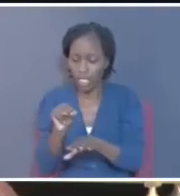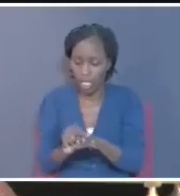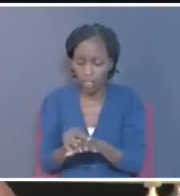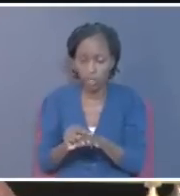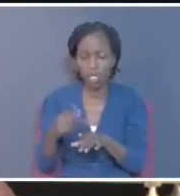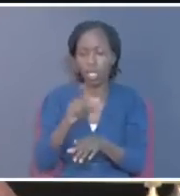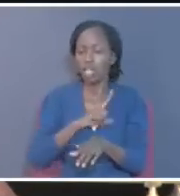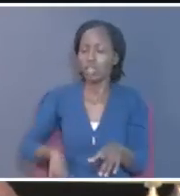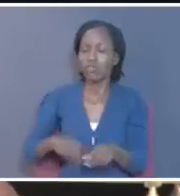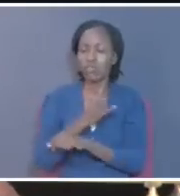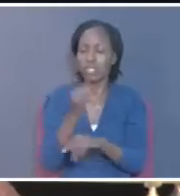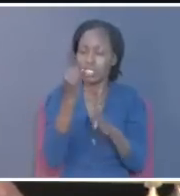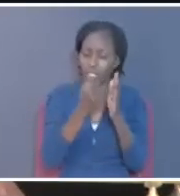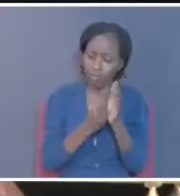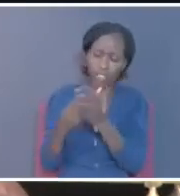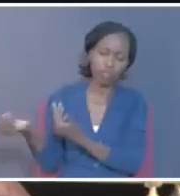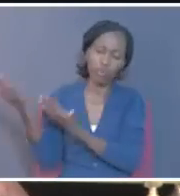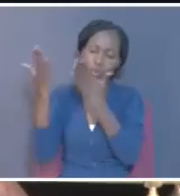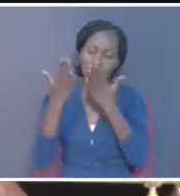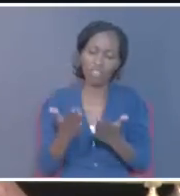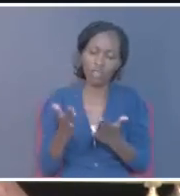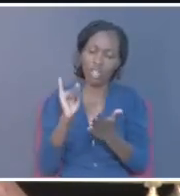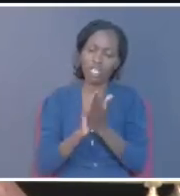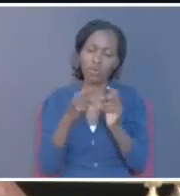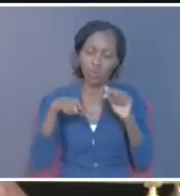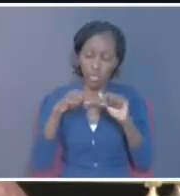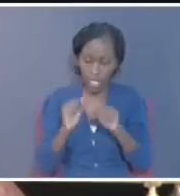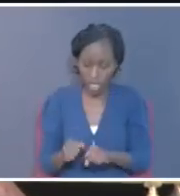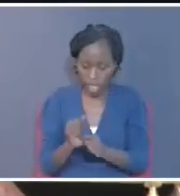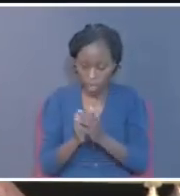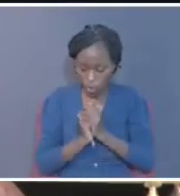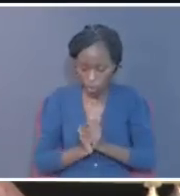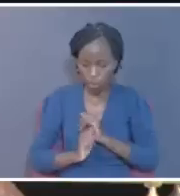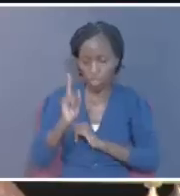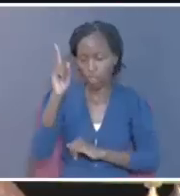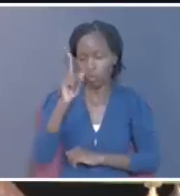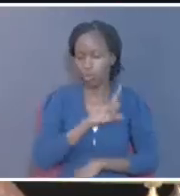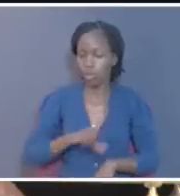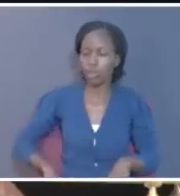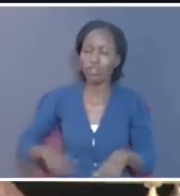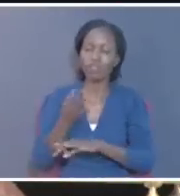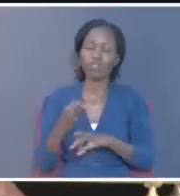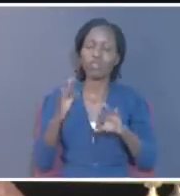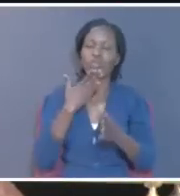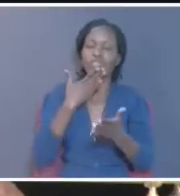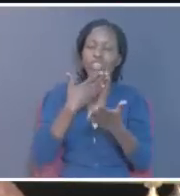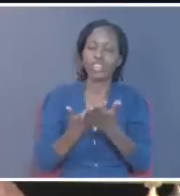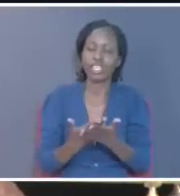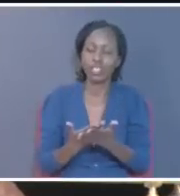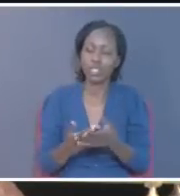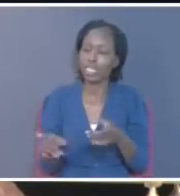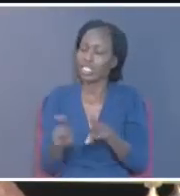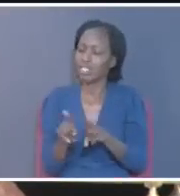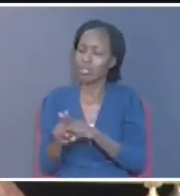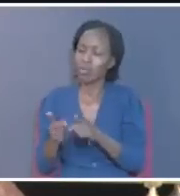for salvation, for provision, that we can worship you, Jehovah God, freely. We thank you. As